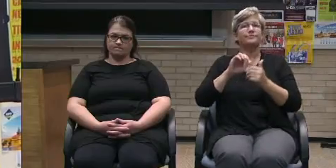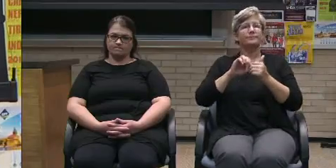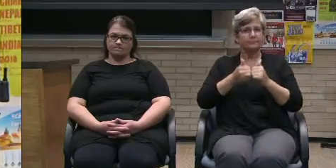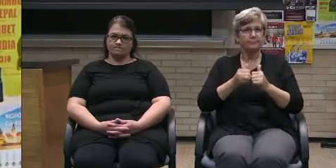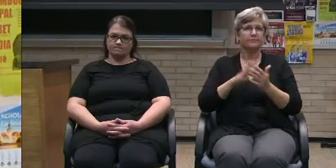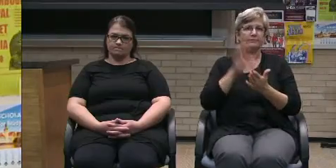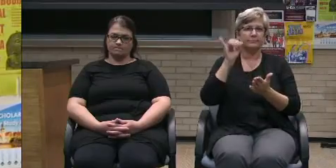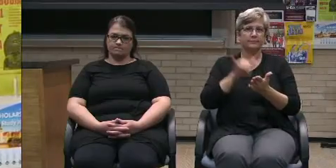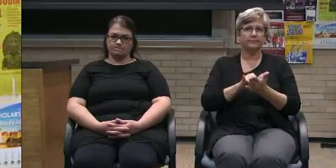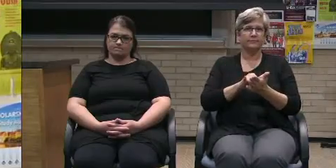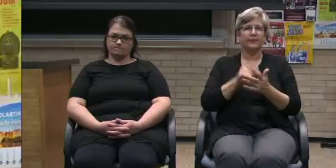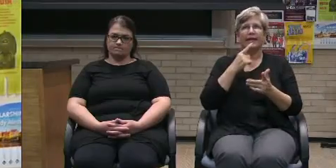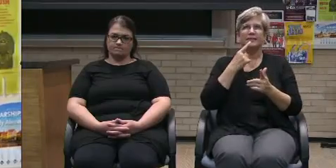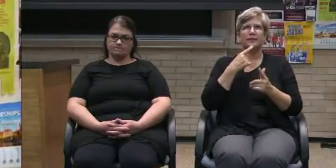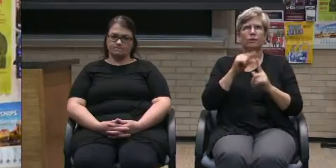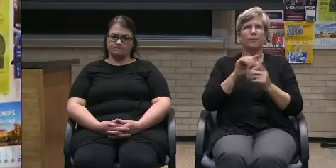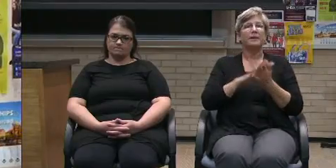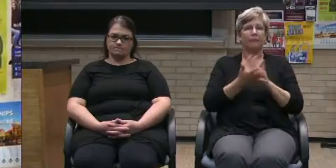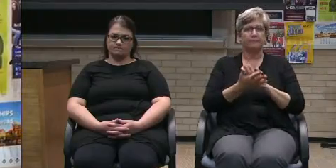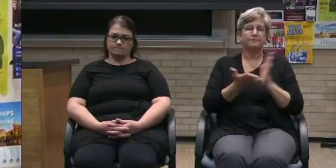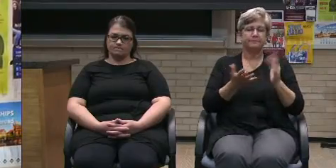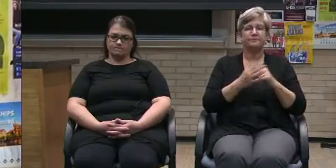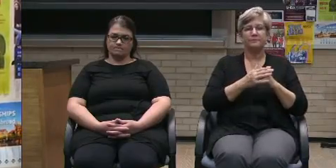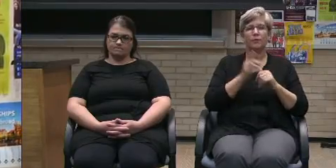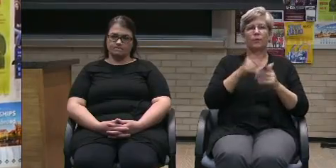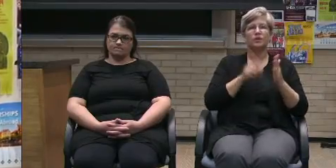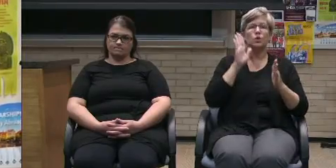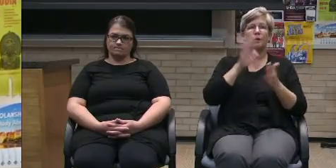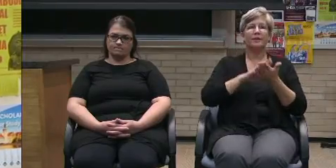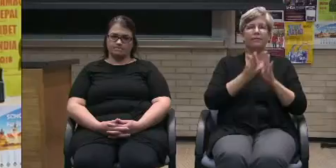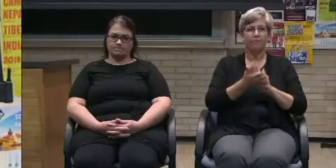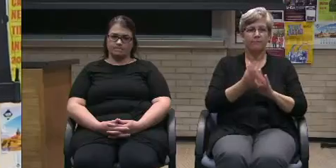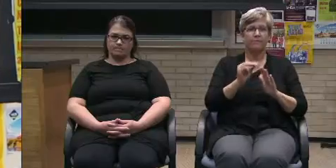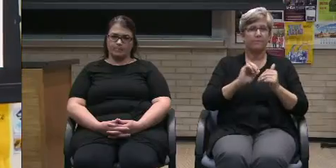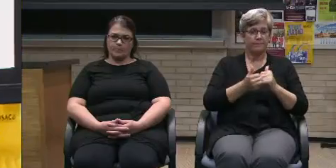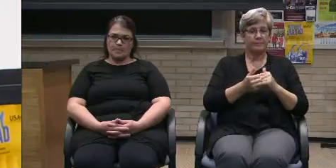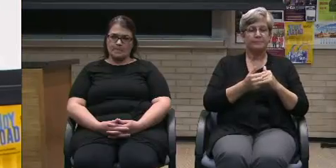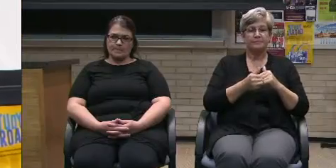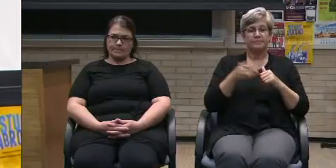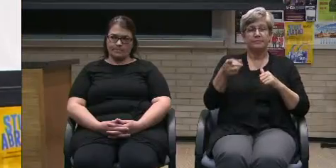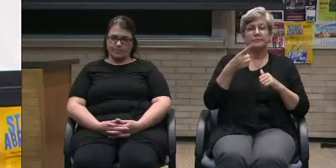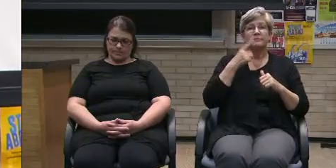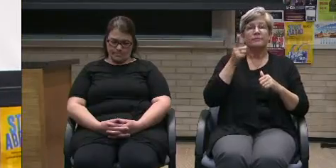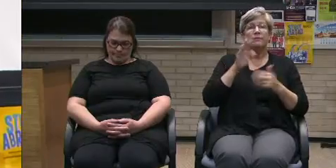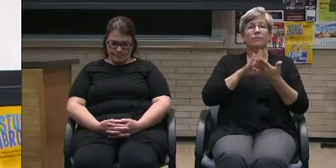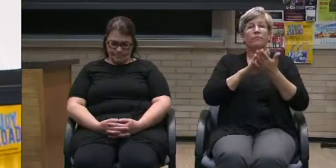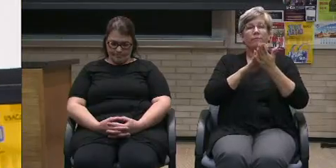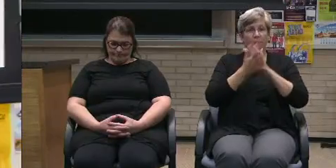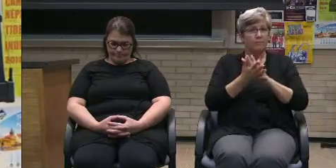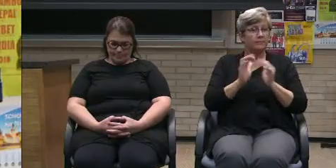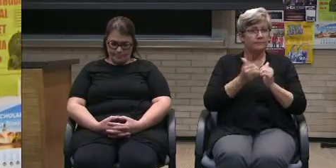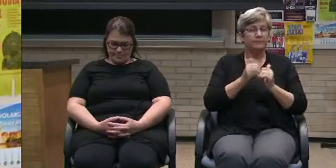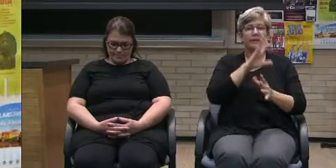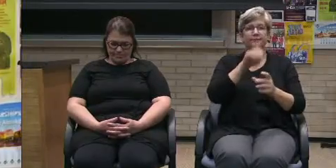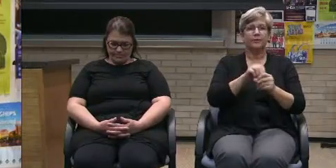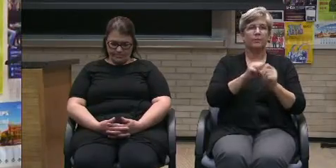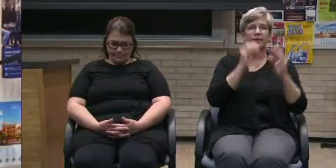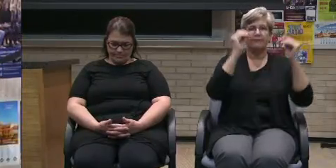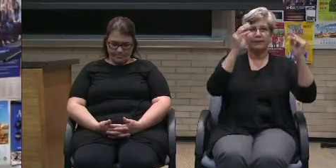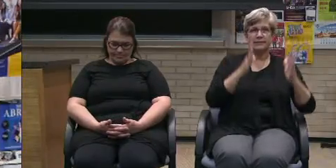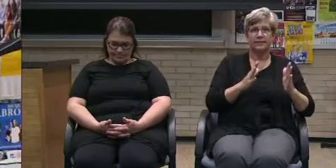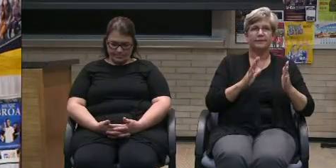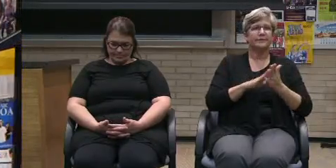learn. Actually, I used the verb become. What you're going to become and how you're going to become. I said, you're going to become by engaging with your faculty. You're going to become